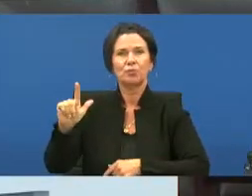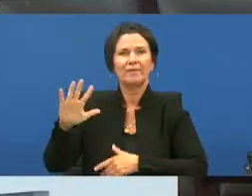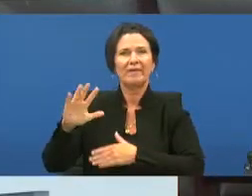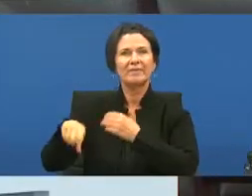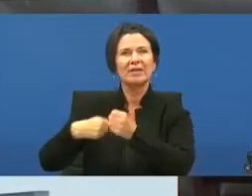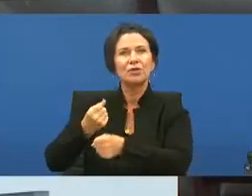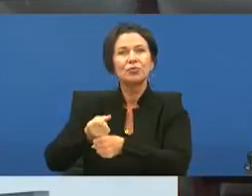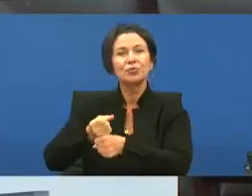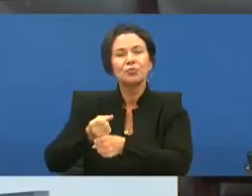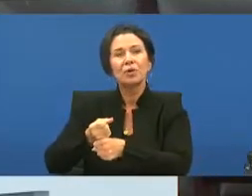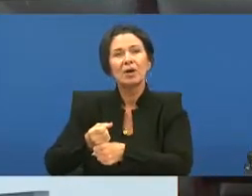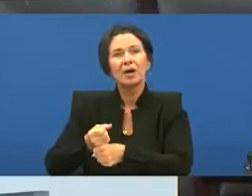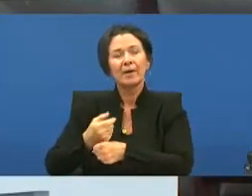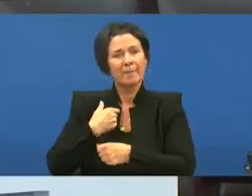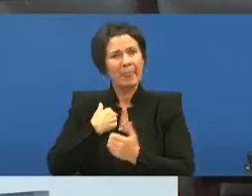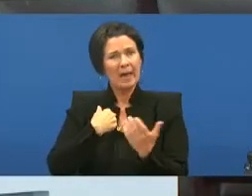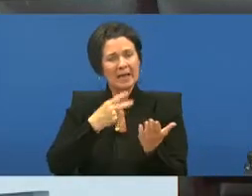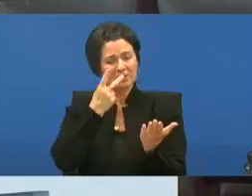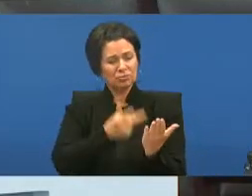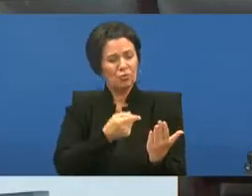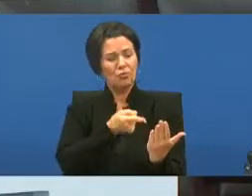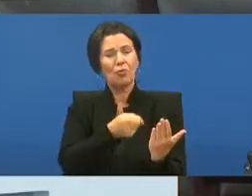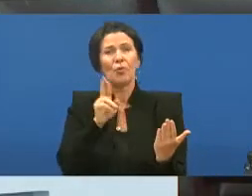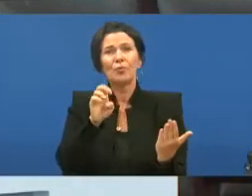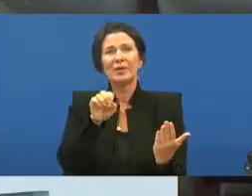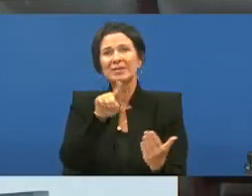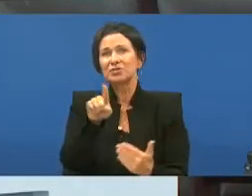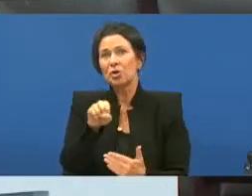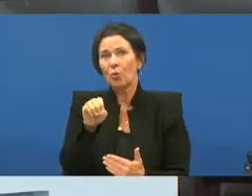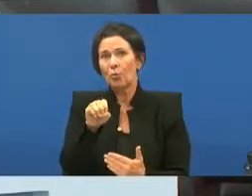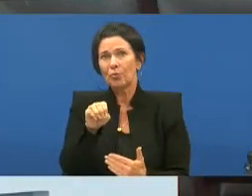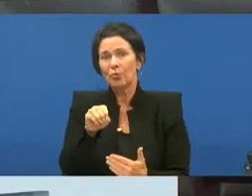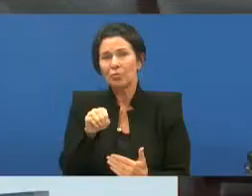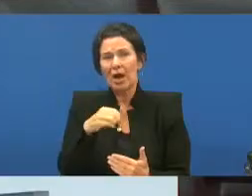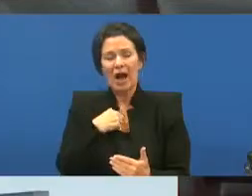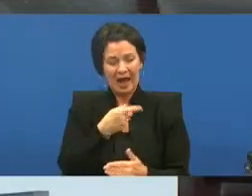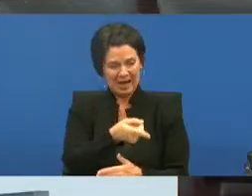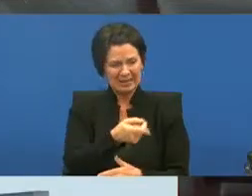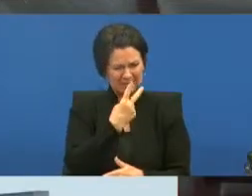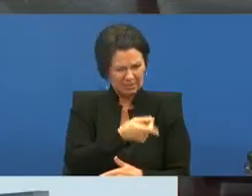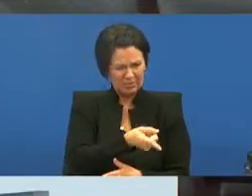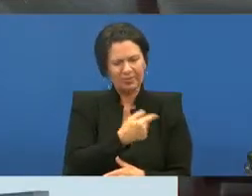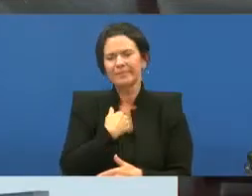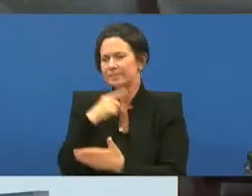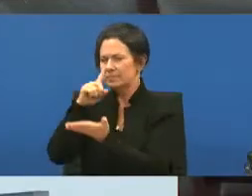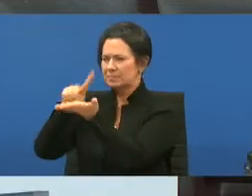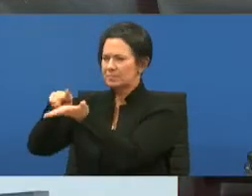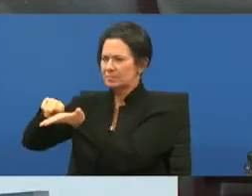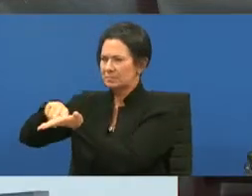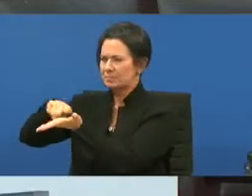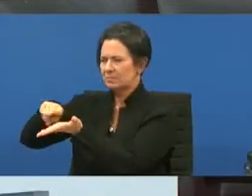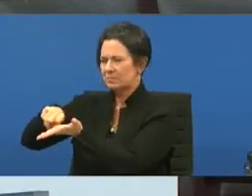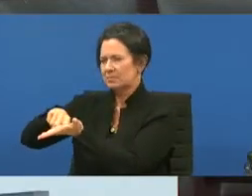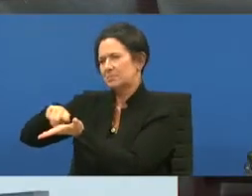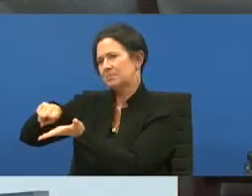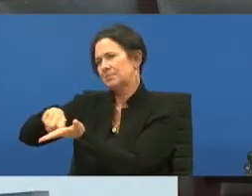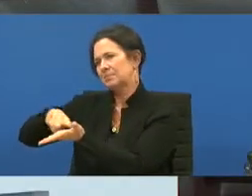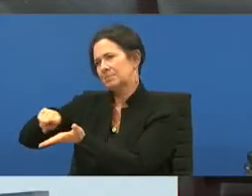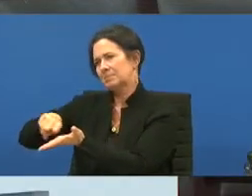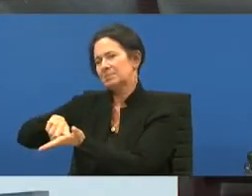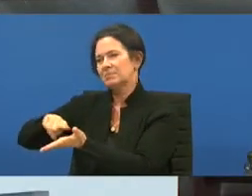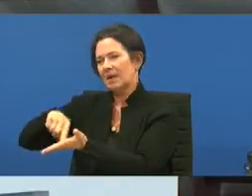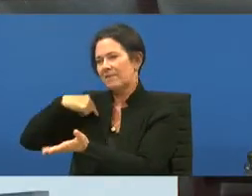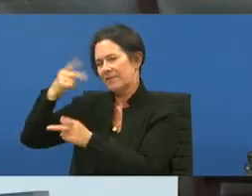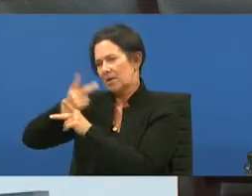When I saw the rezoning sign, I went in and I did research. That's how I wanted to approach it. My